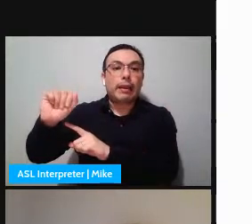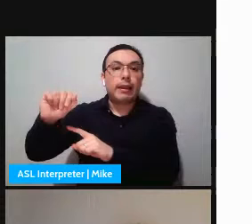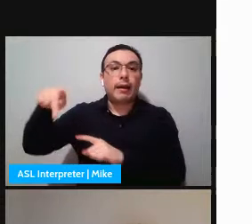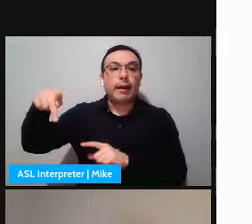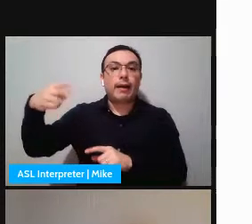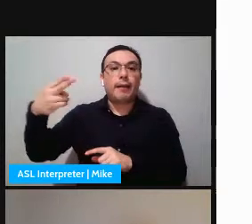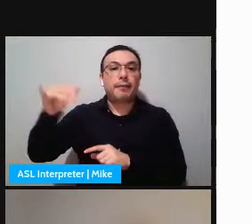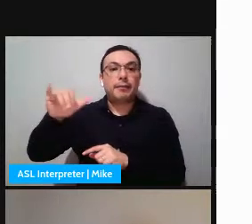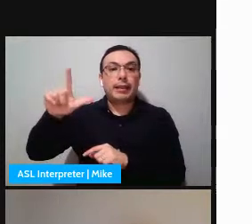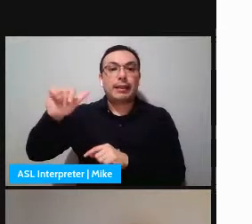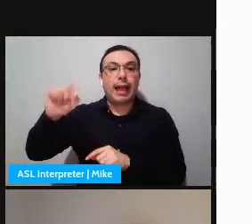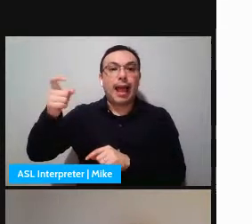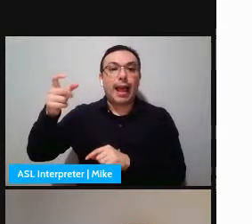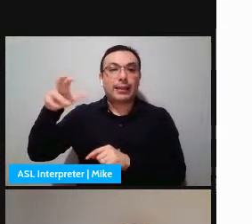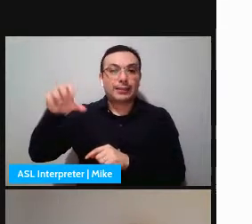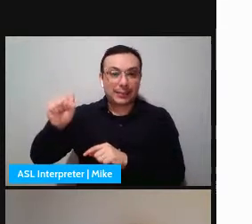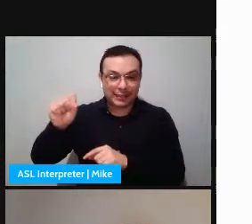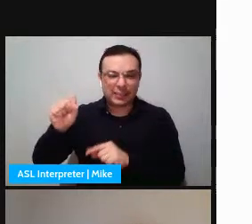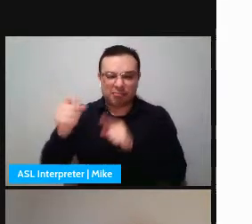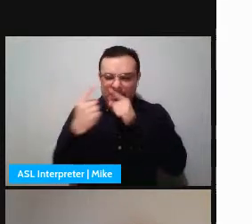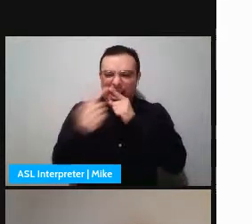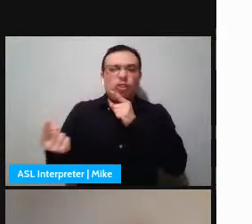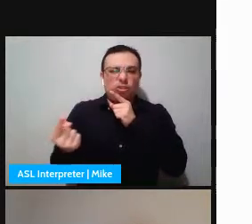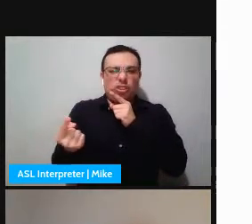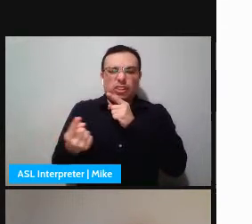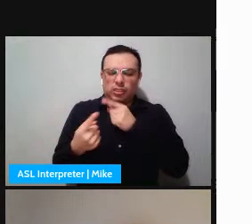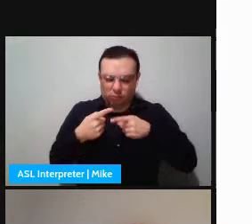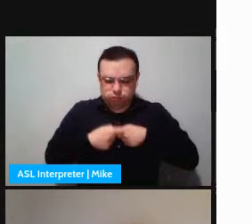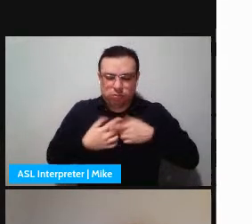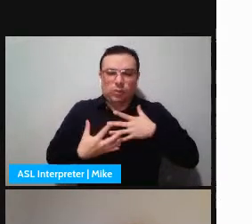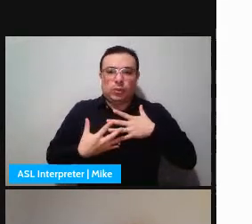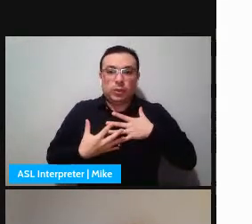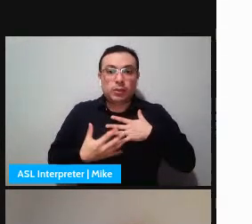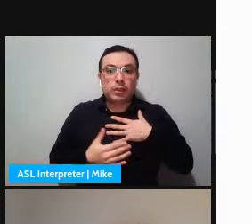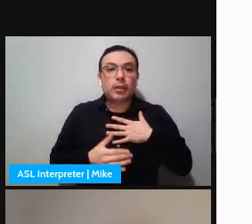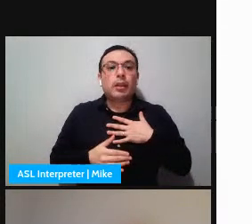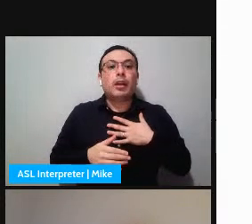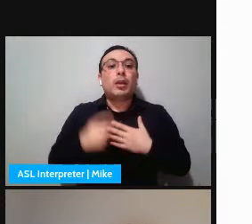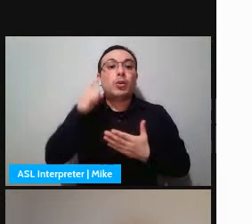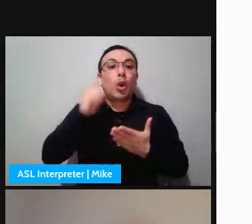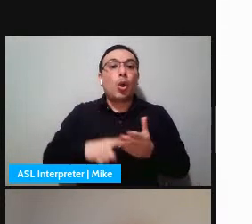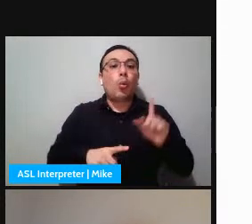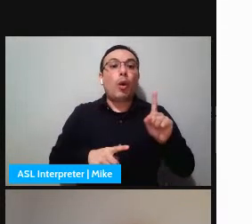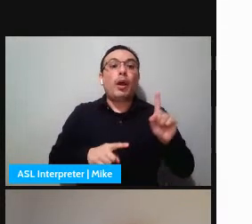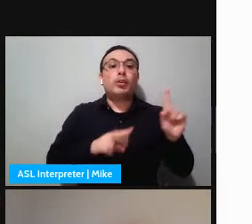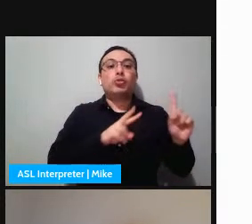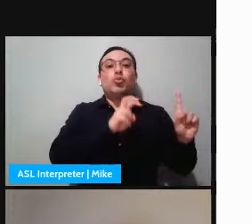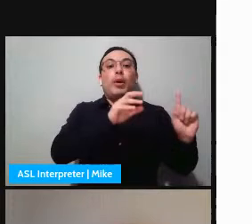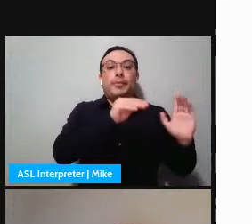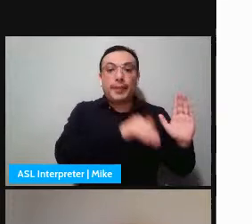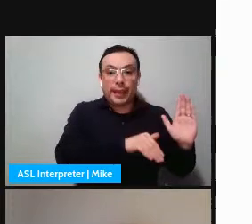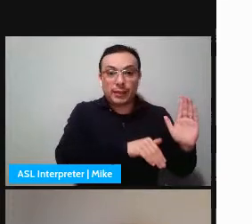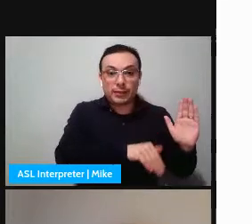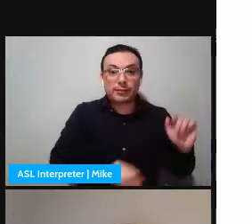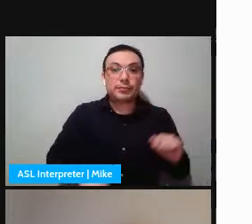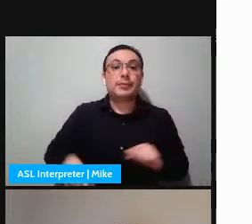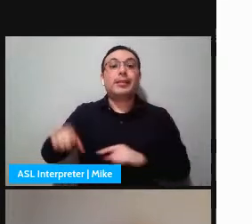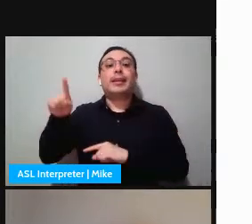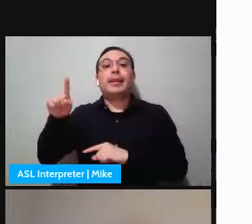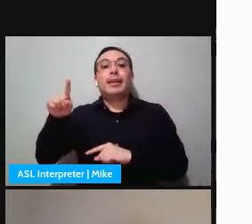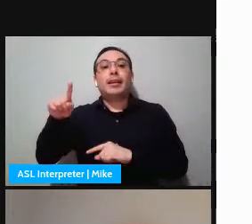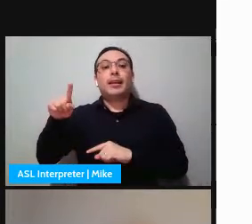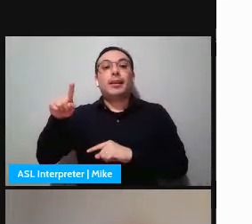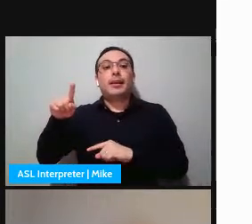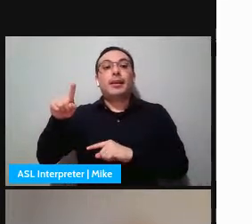or vaccine. With Pfizer, it's been about 1 in 200. With Moderna, it's been about 1 in